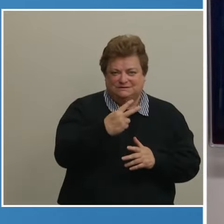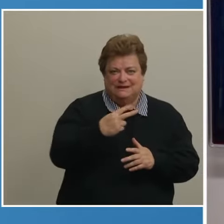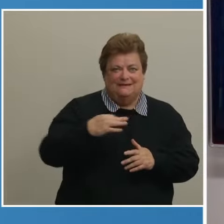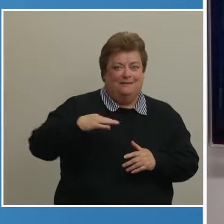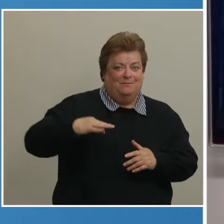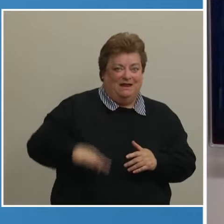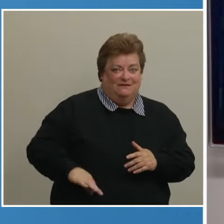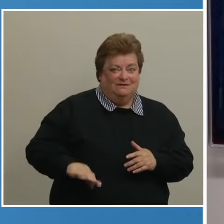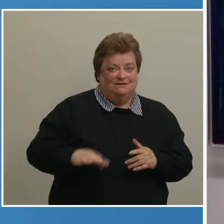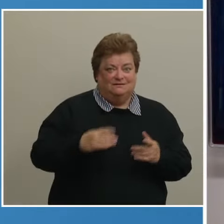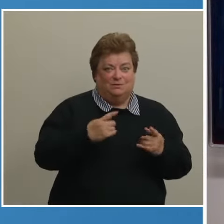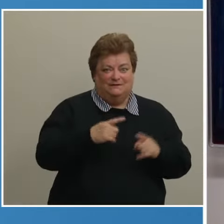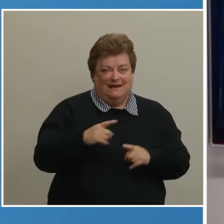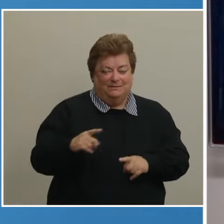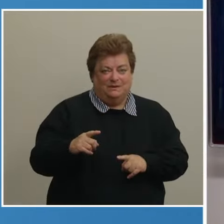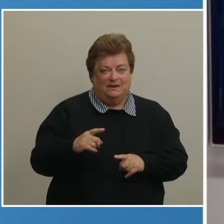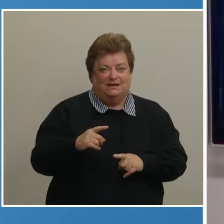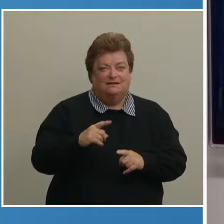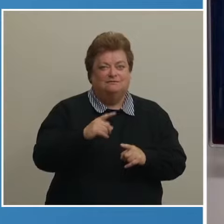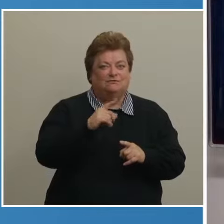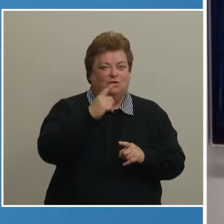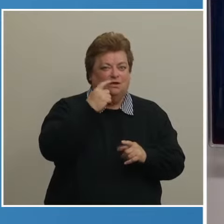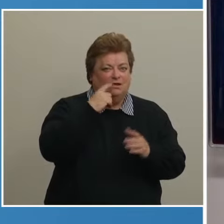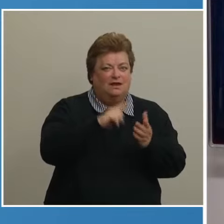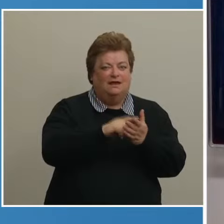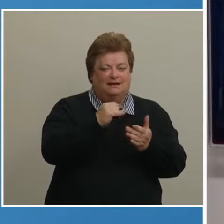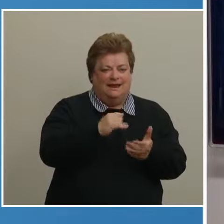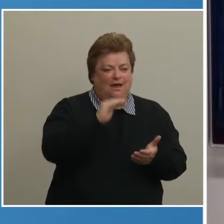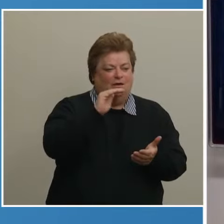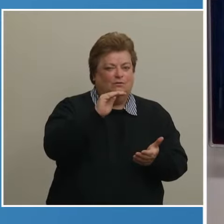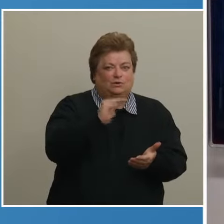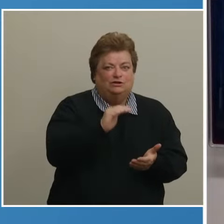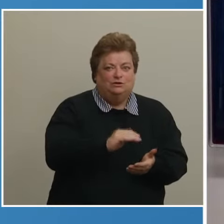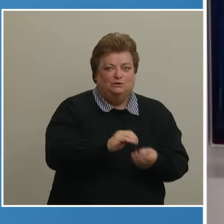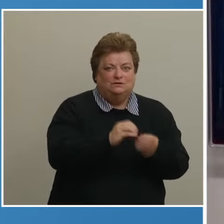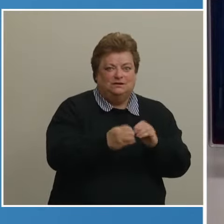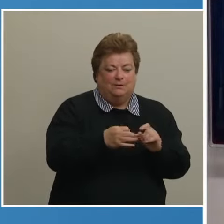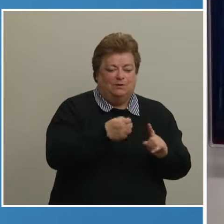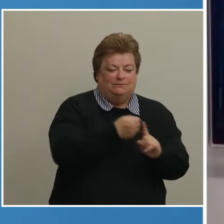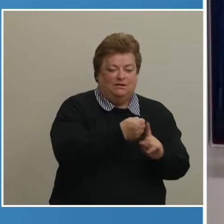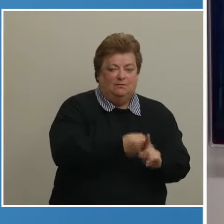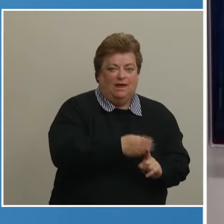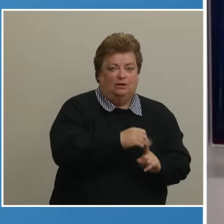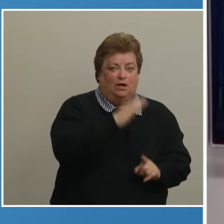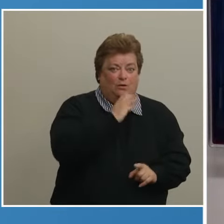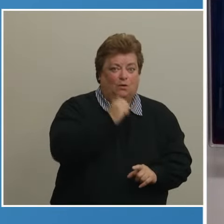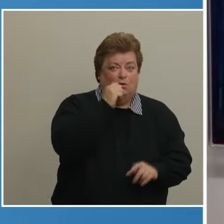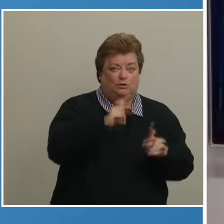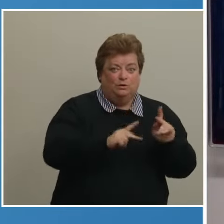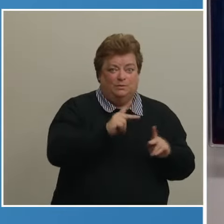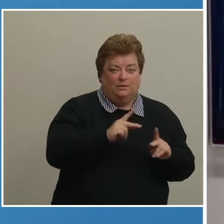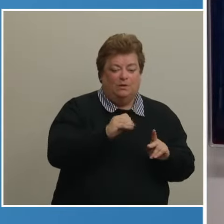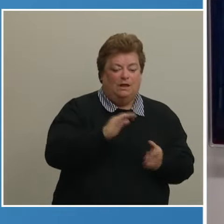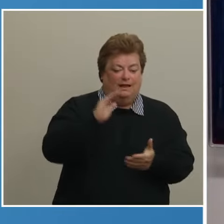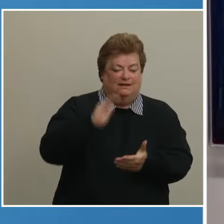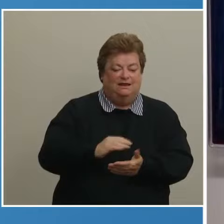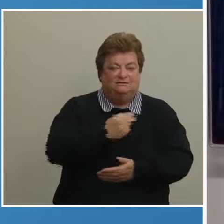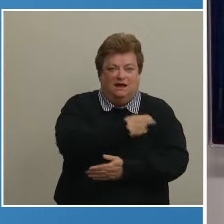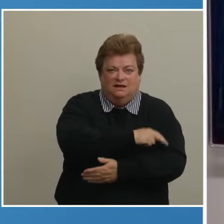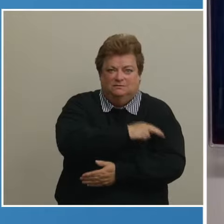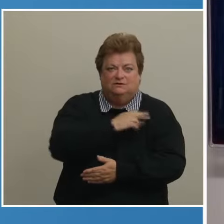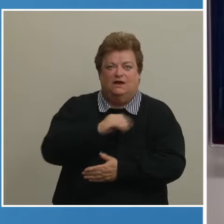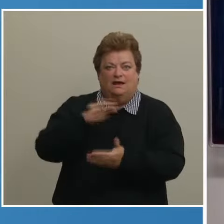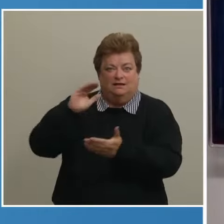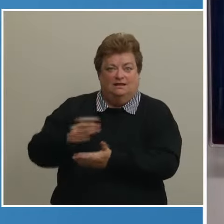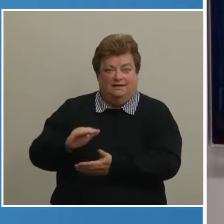with reduced number of cases in older adults as well as fewer hospitalization and deaths. We continue